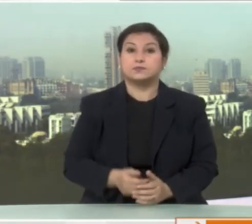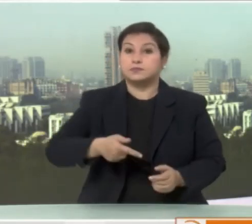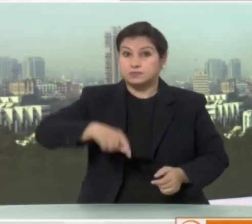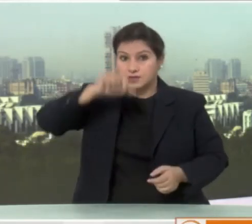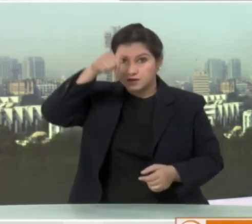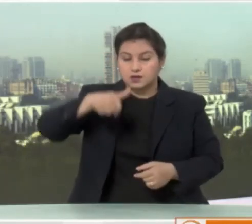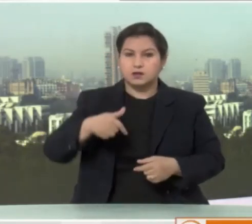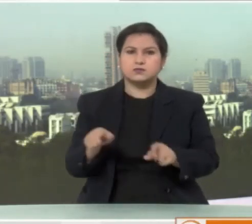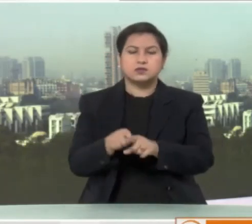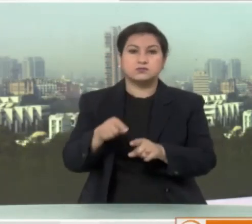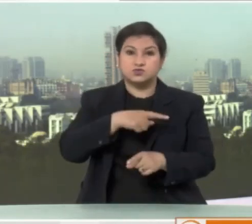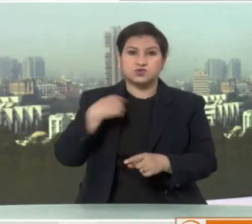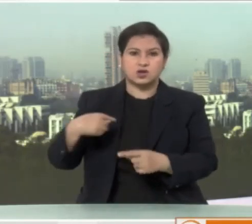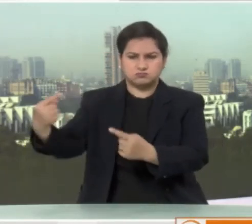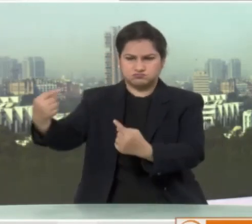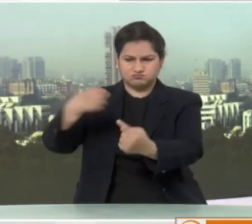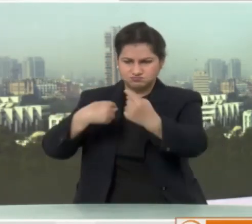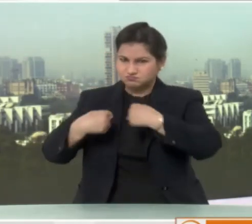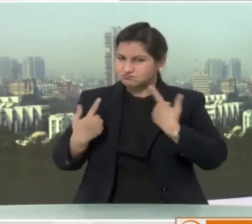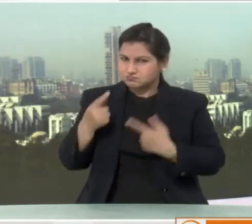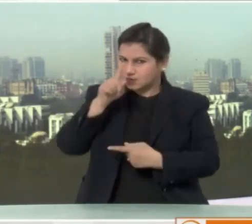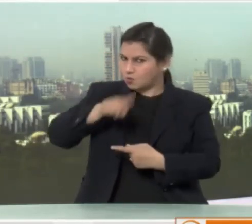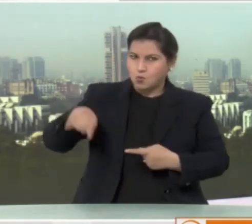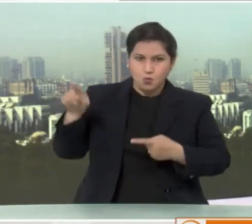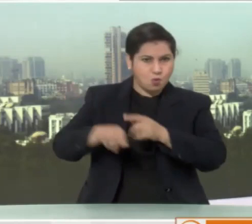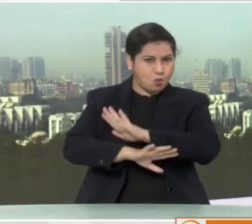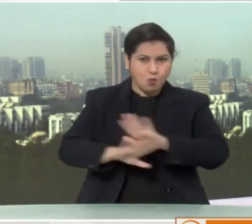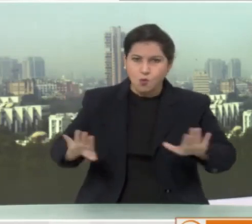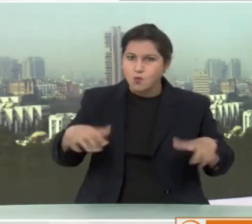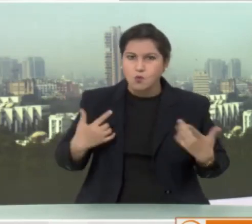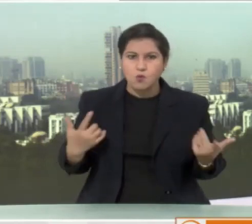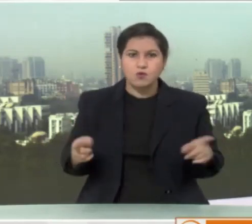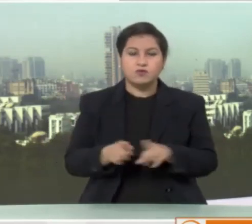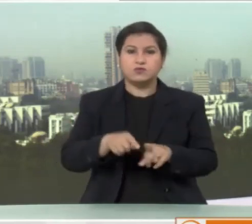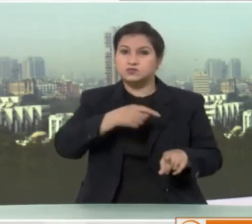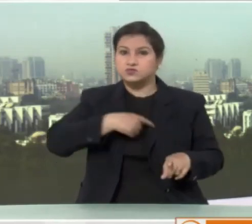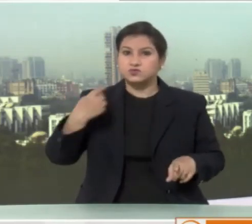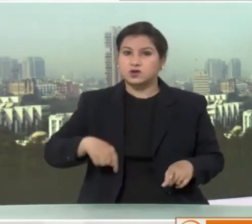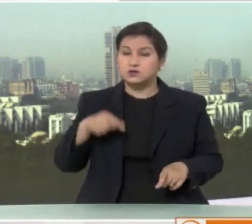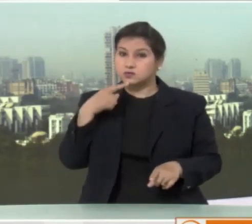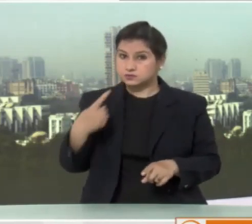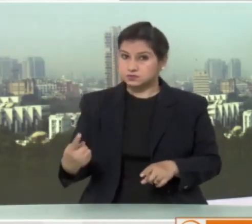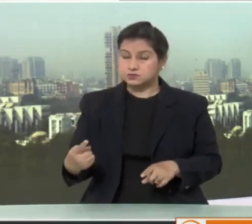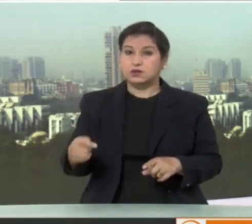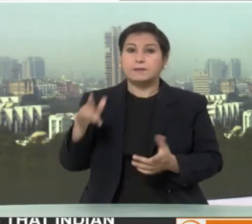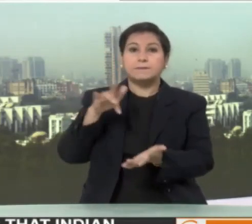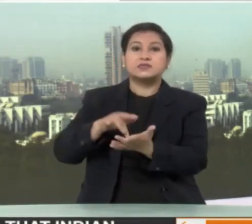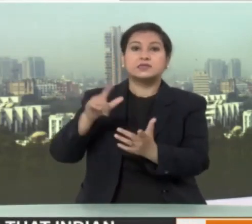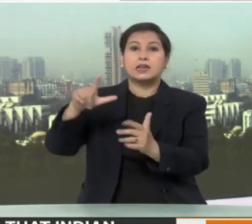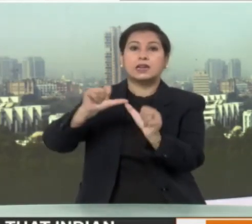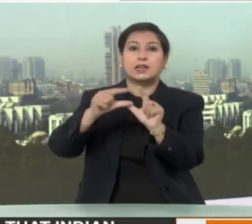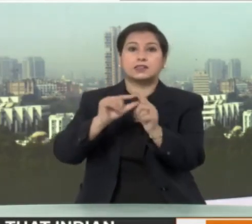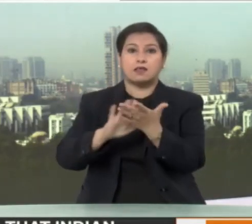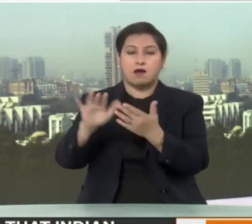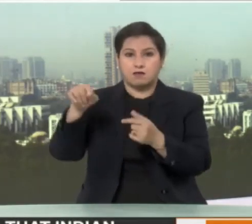India has rejected China's allegations that Indian troops crossed over to the Chinese side of the frontier in Ladakh and Sikkim. India has further